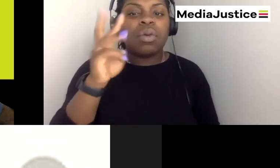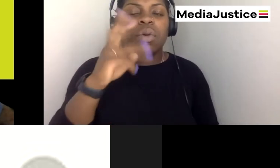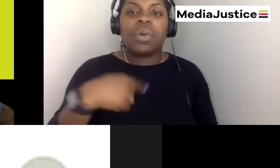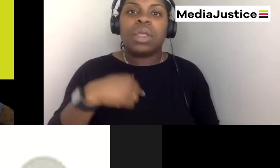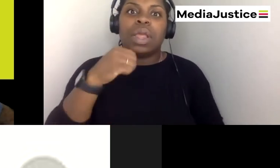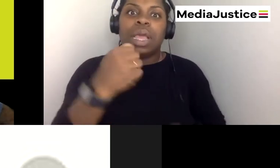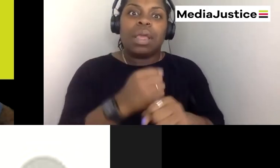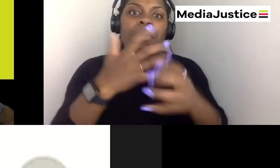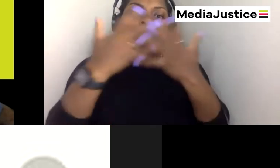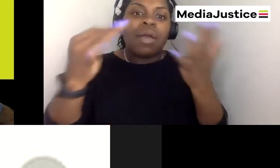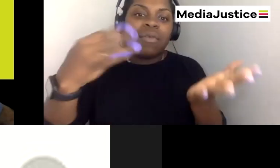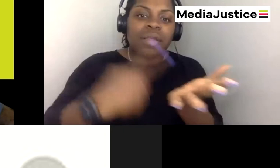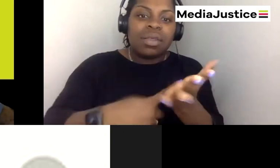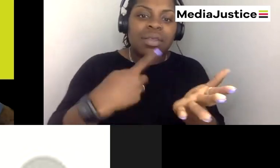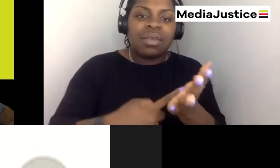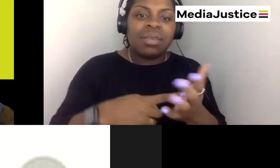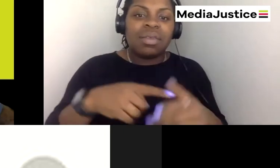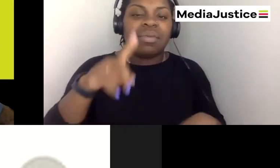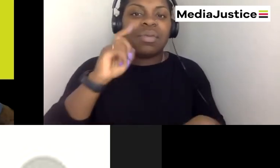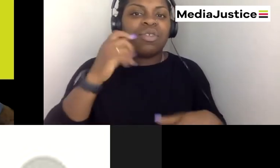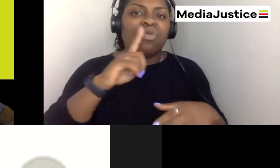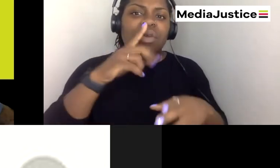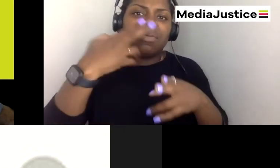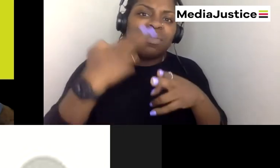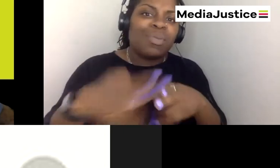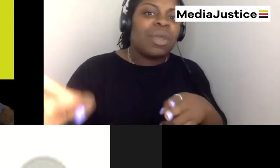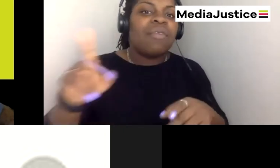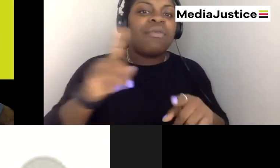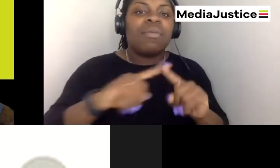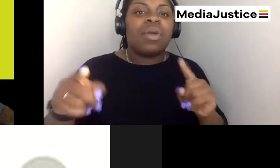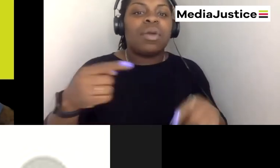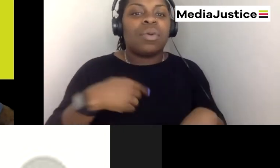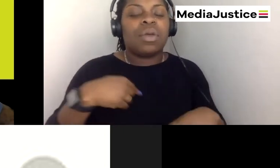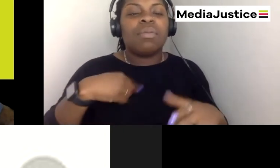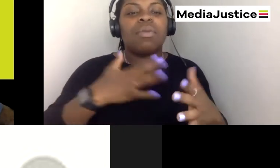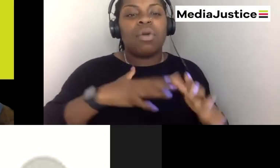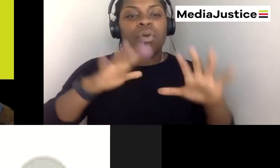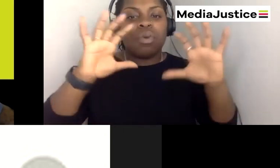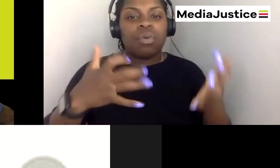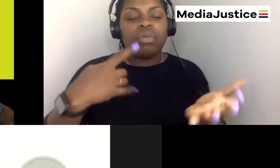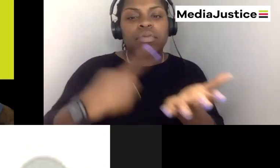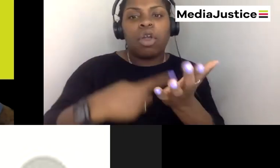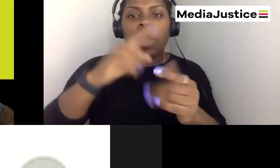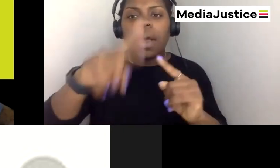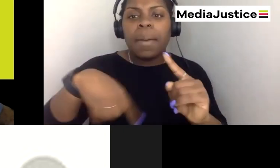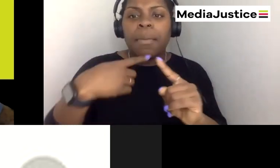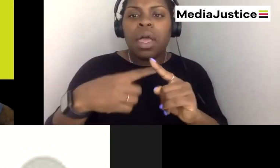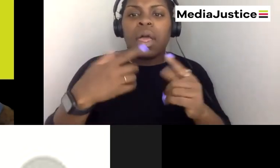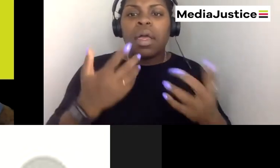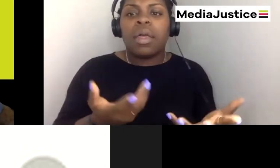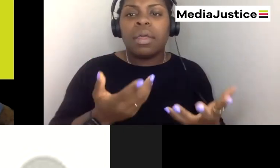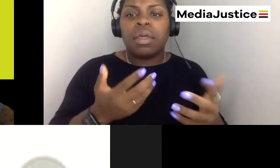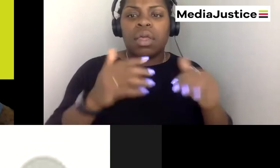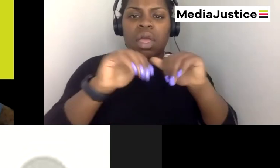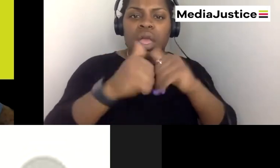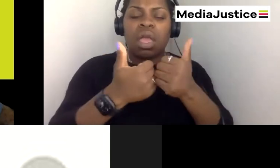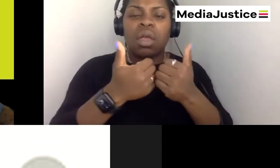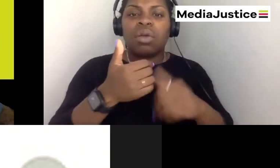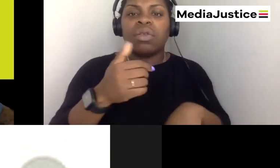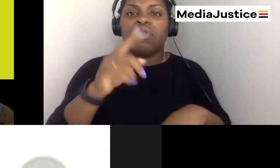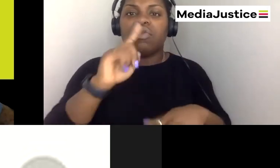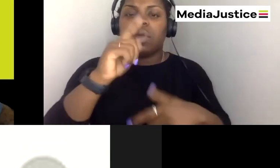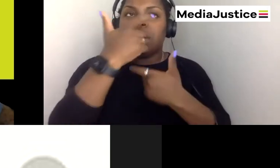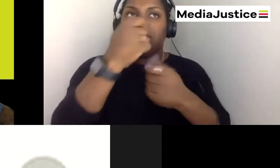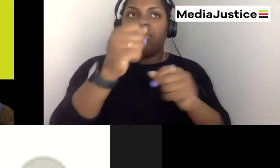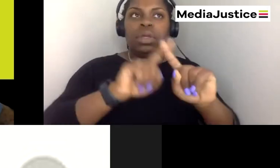into much discussion. It was so brief. But we in my group, we were talking about how it would be interesting to know the